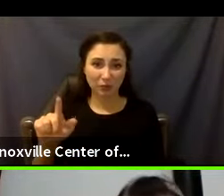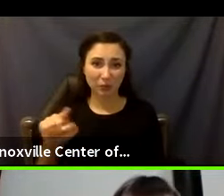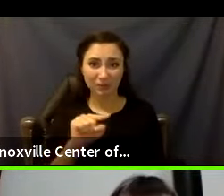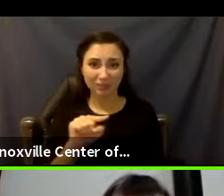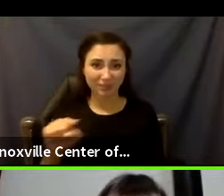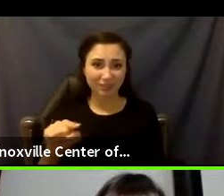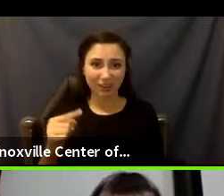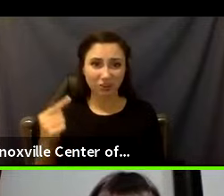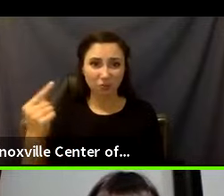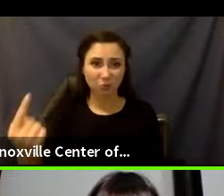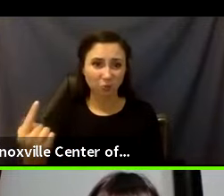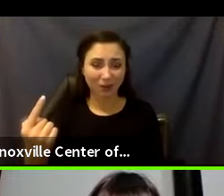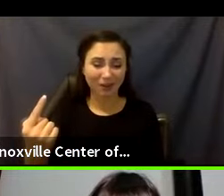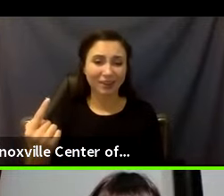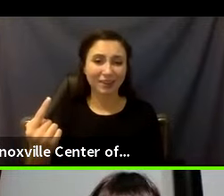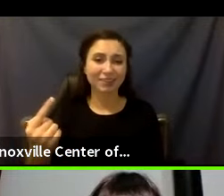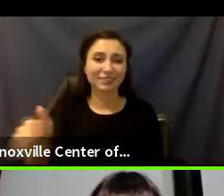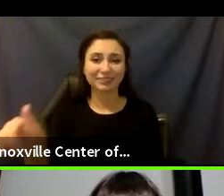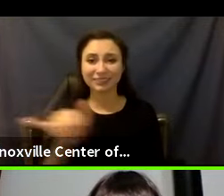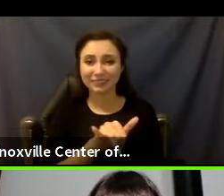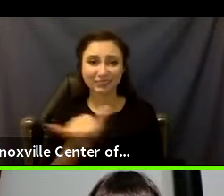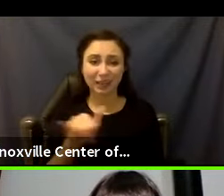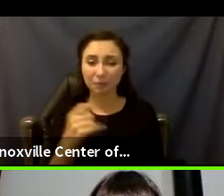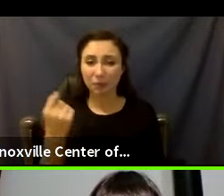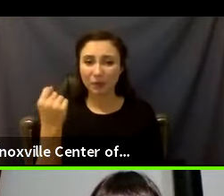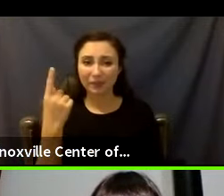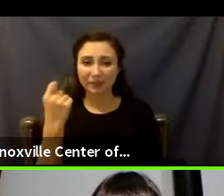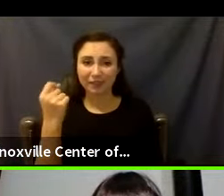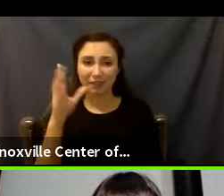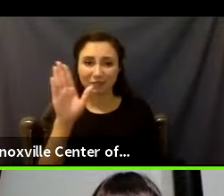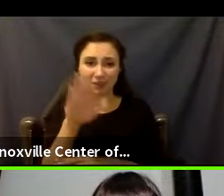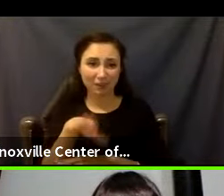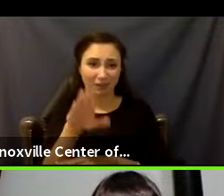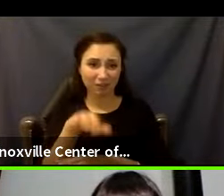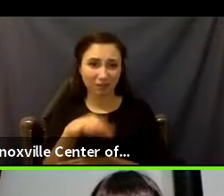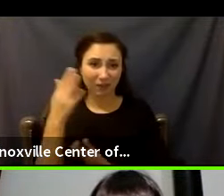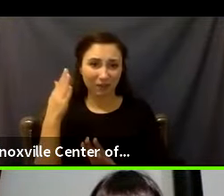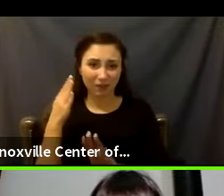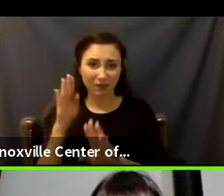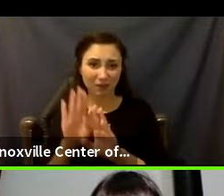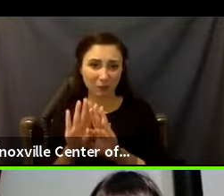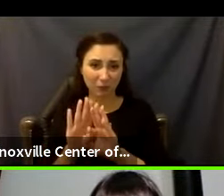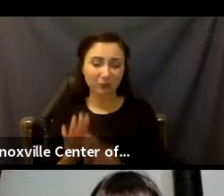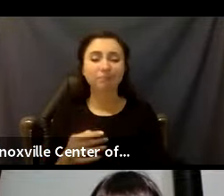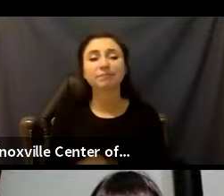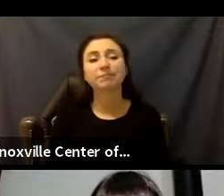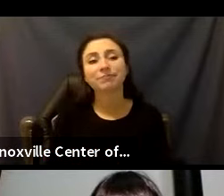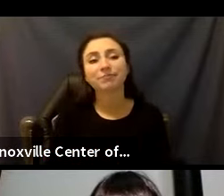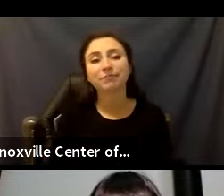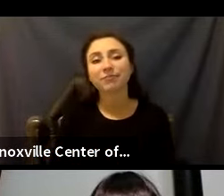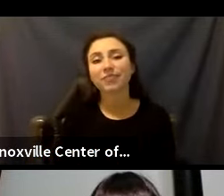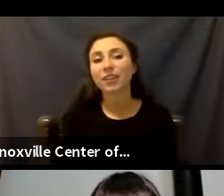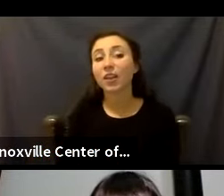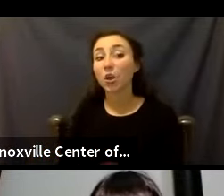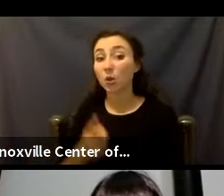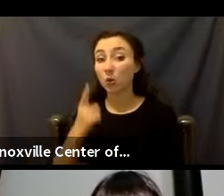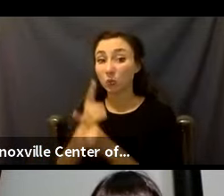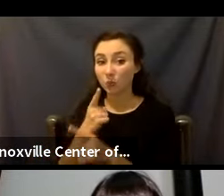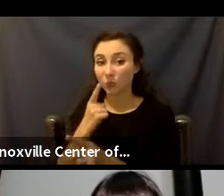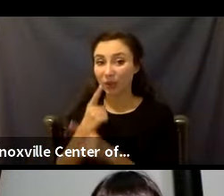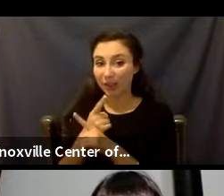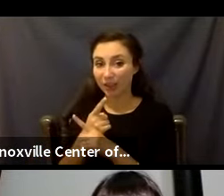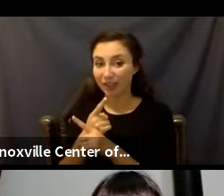2021-1, which would be essentially the same except with an 11 p.m. curfew. Right. And although